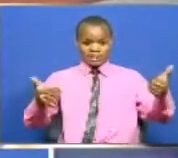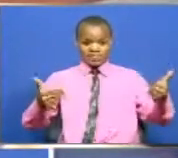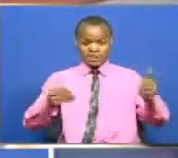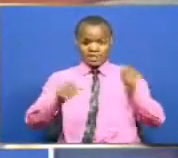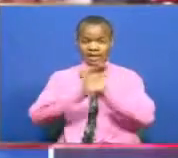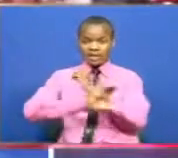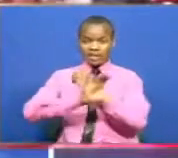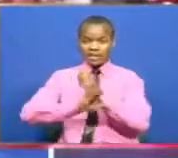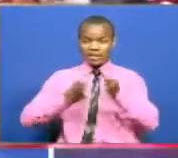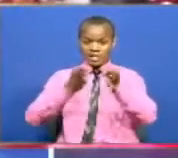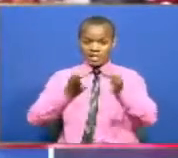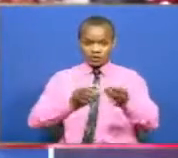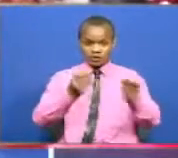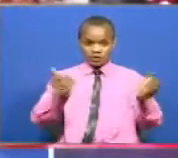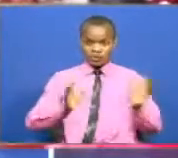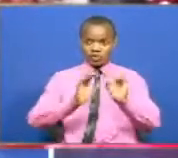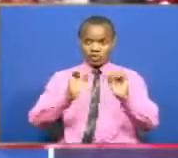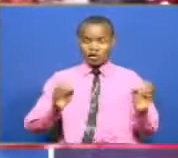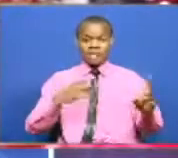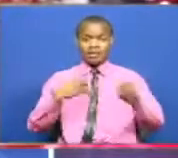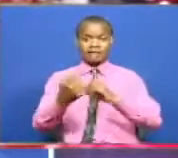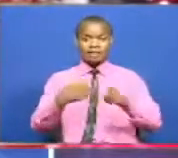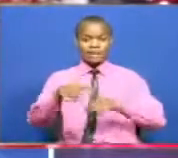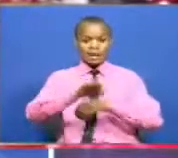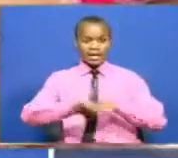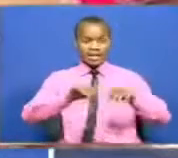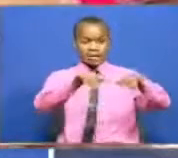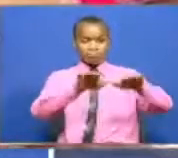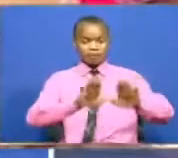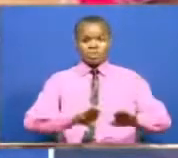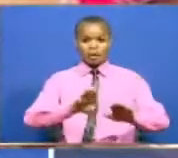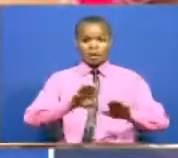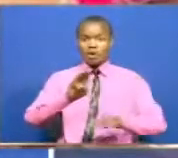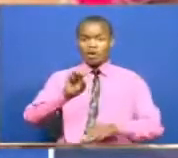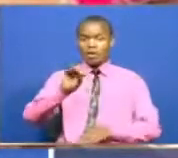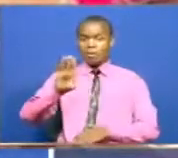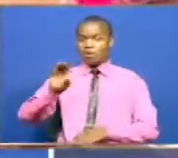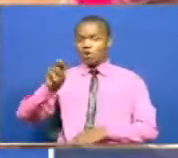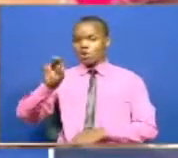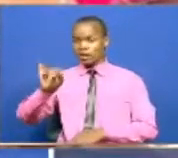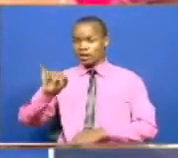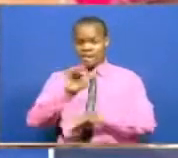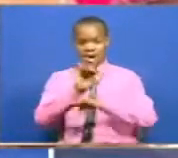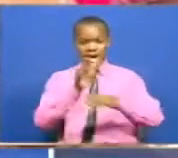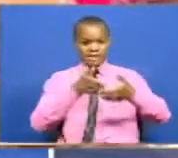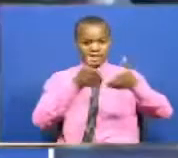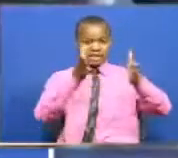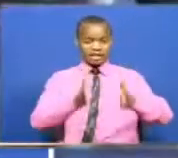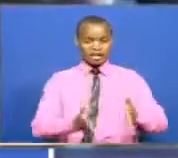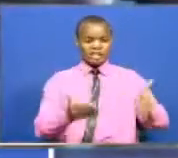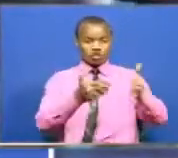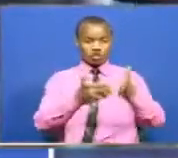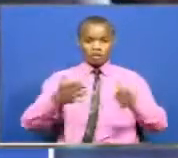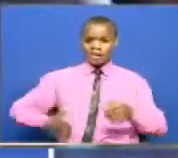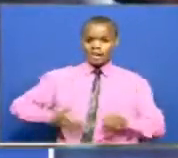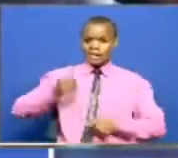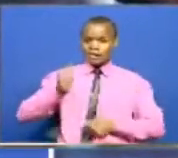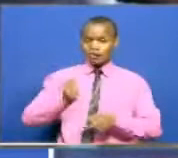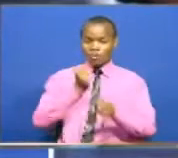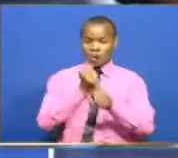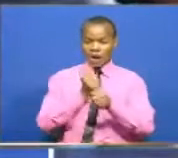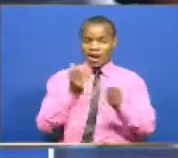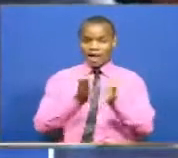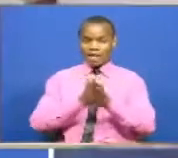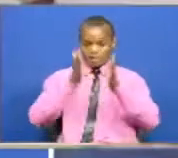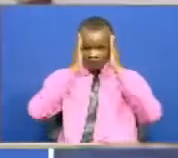The legislator, who spoke at a funeral at Mboni, challenged fellow politicians to put aside their selfish interests and focus on uniting